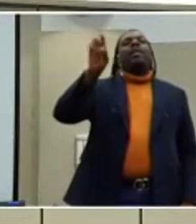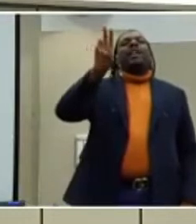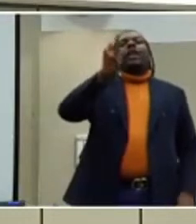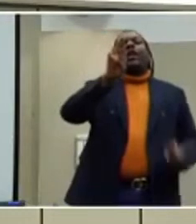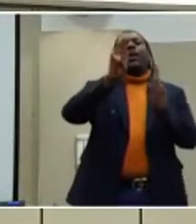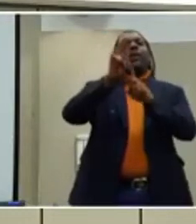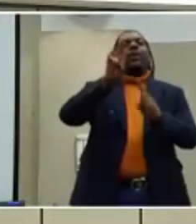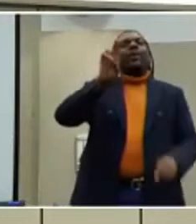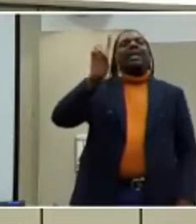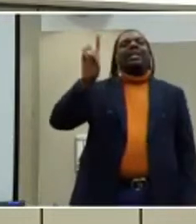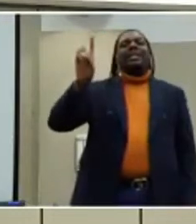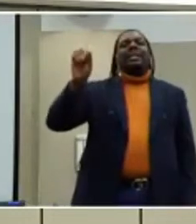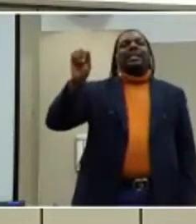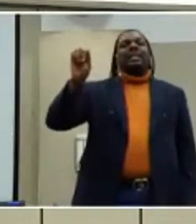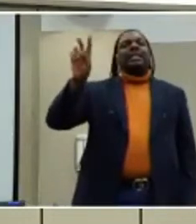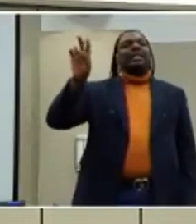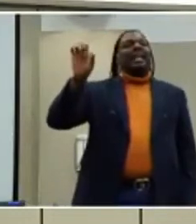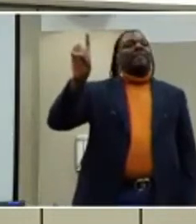David